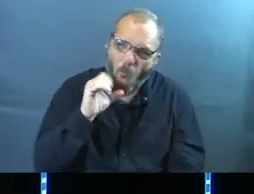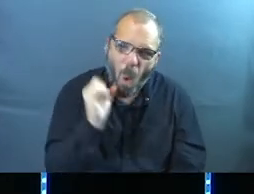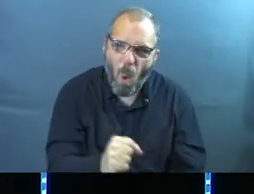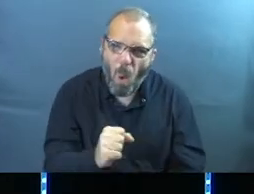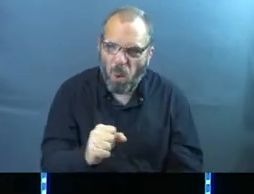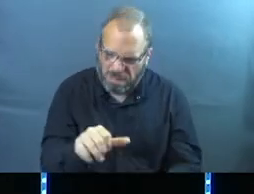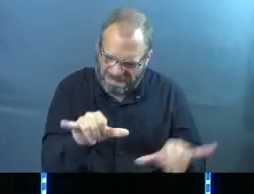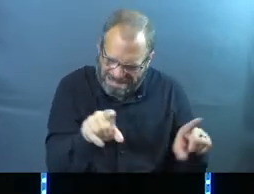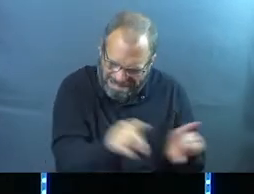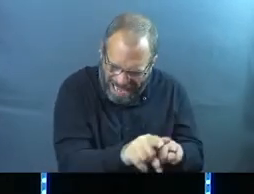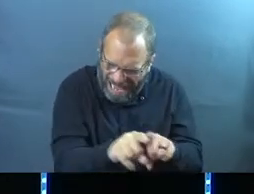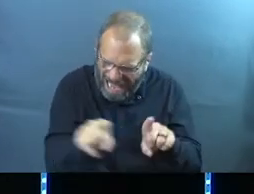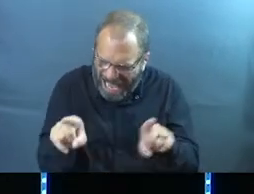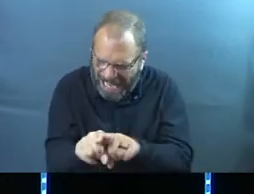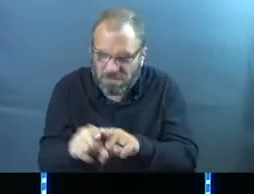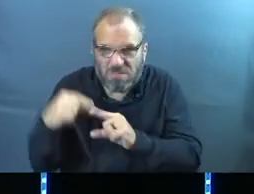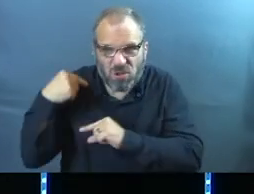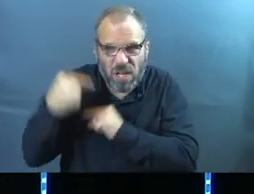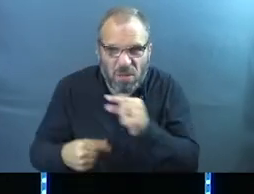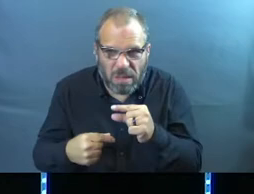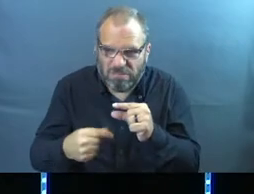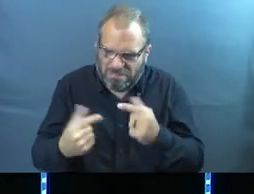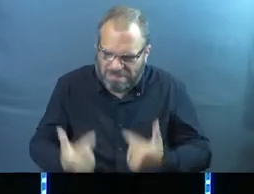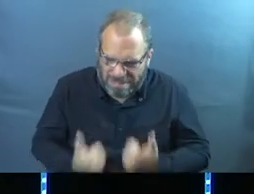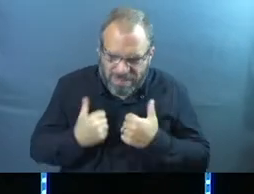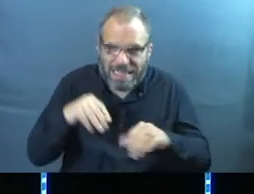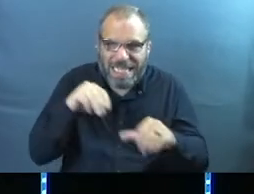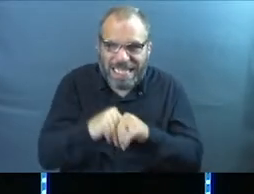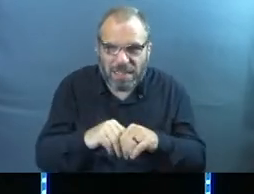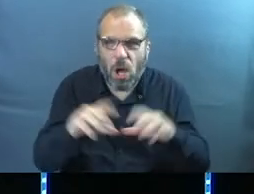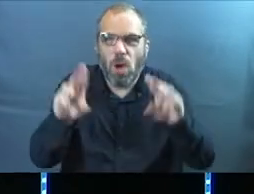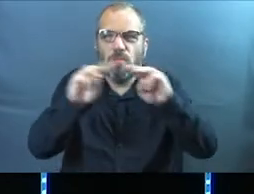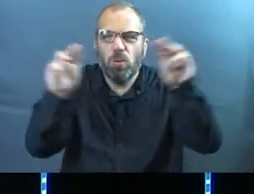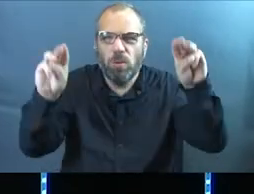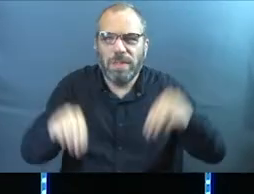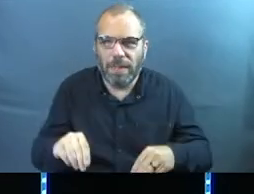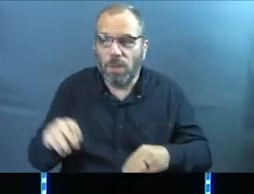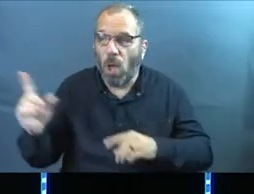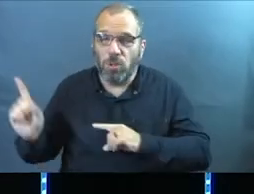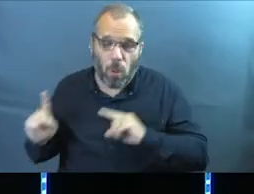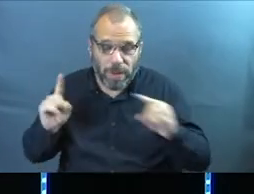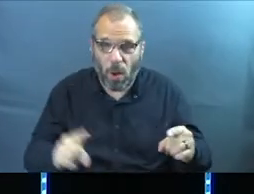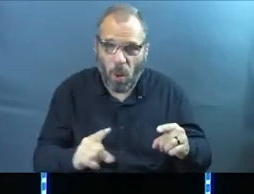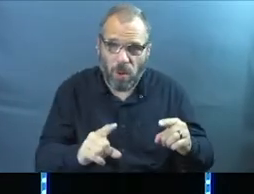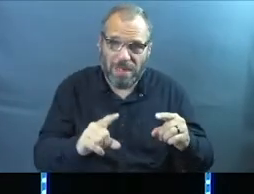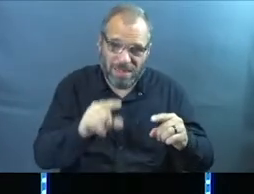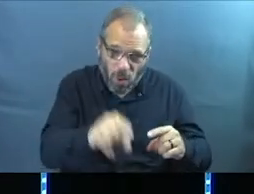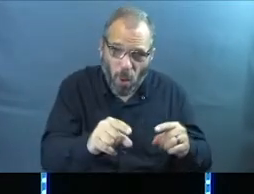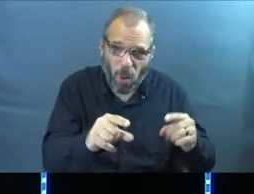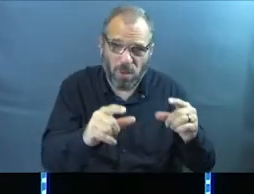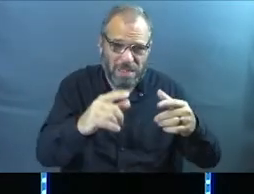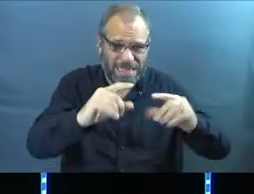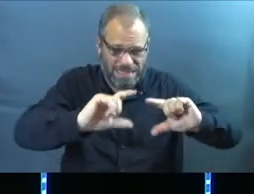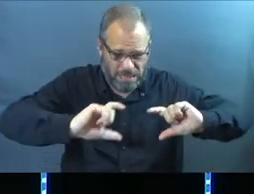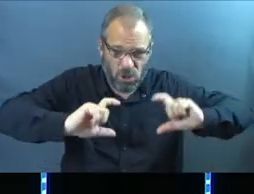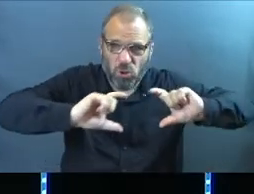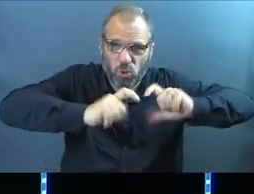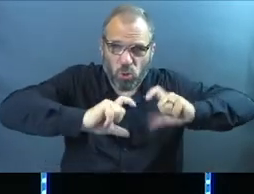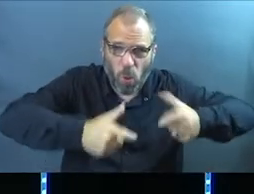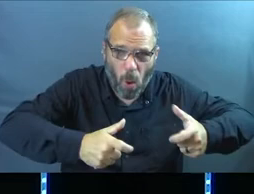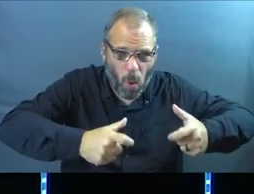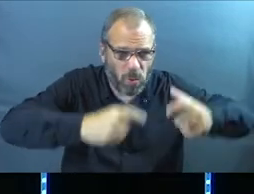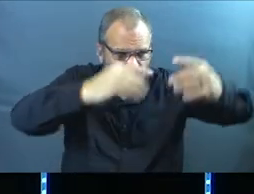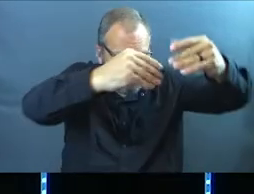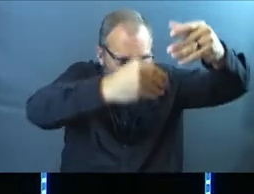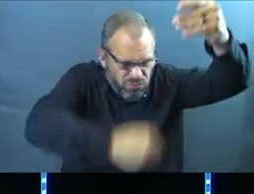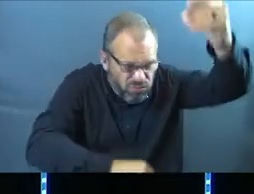originals within the same generation. They exist in museums. We go back to those original texts. Modern translations are